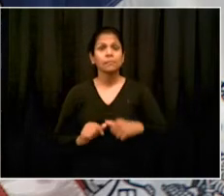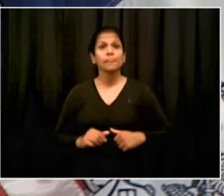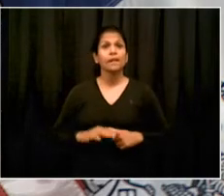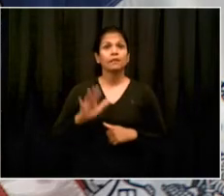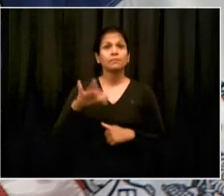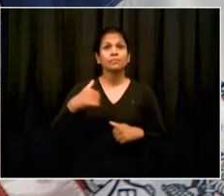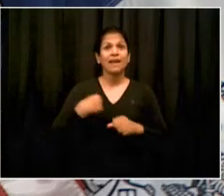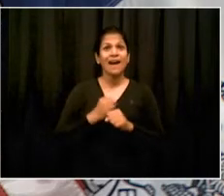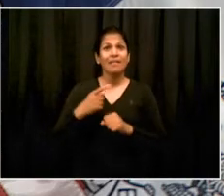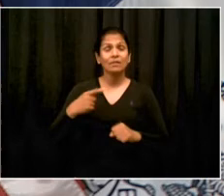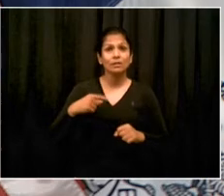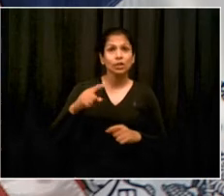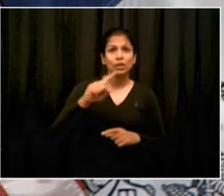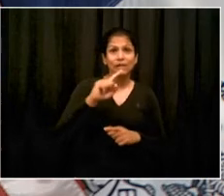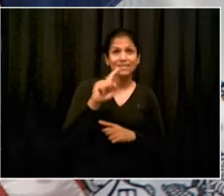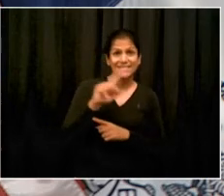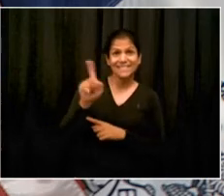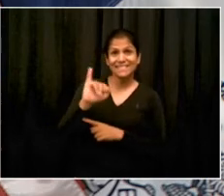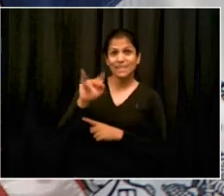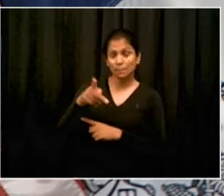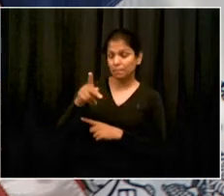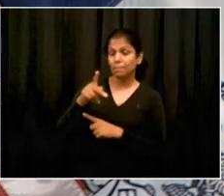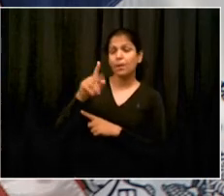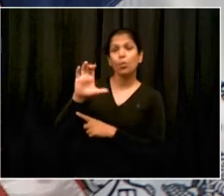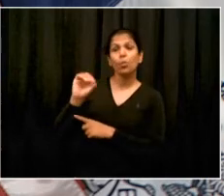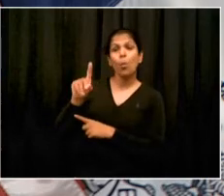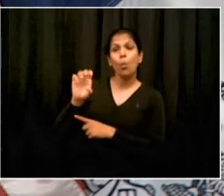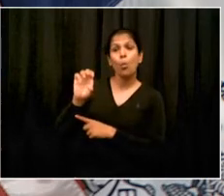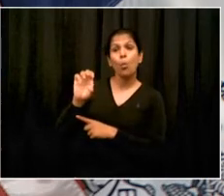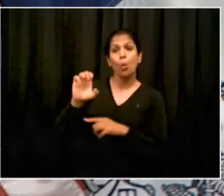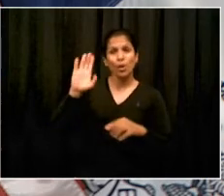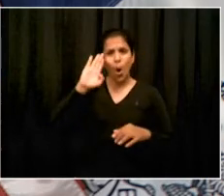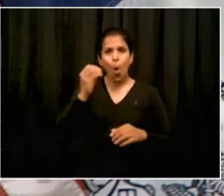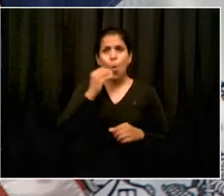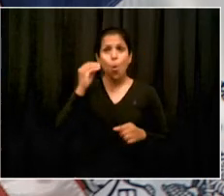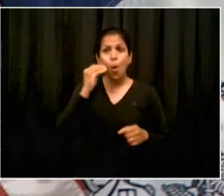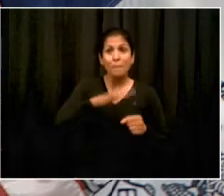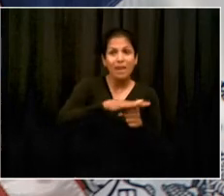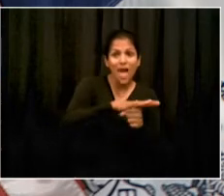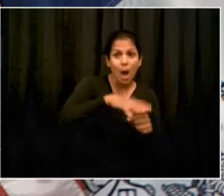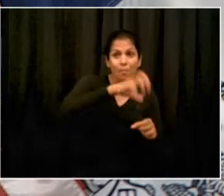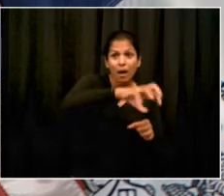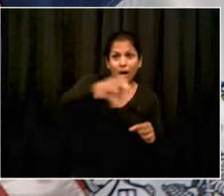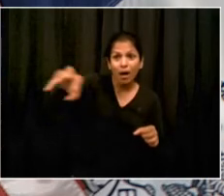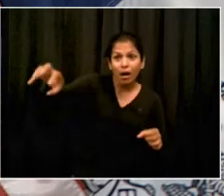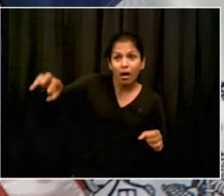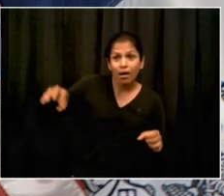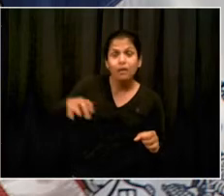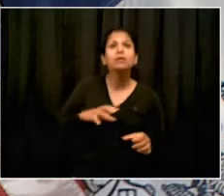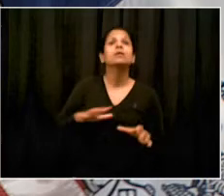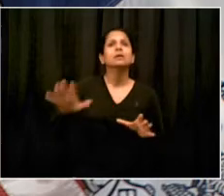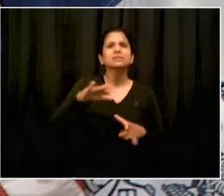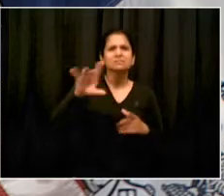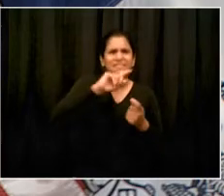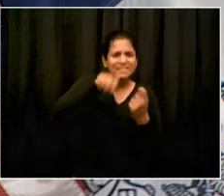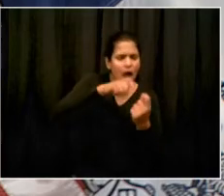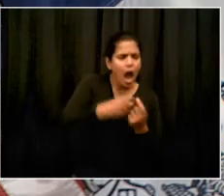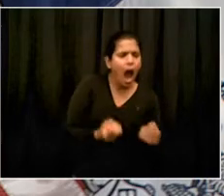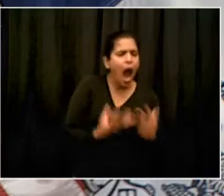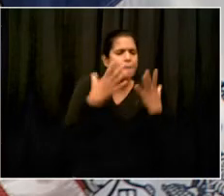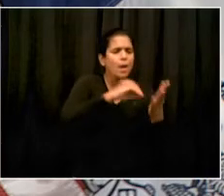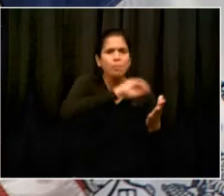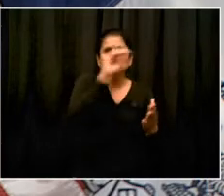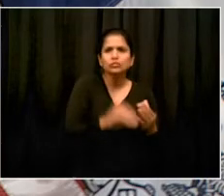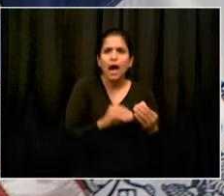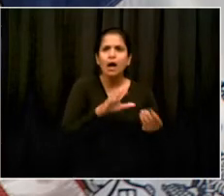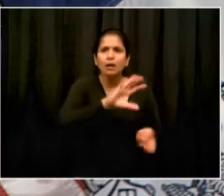to understand exactly what is happening. We're going to look at those new numbers that we get in today, see what it's telling us,